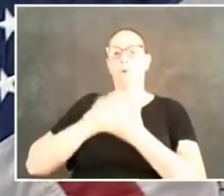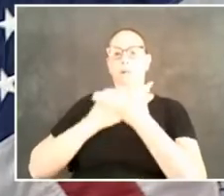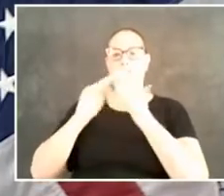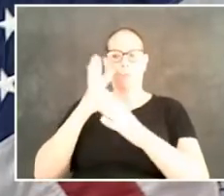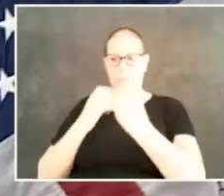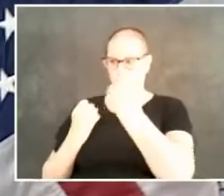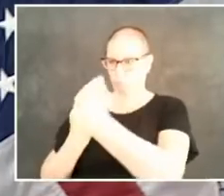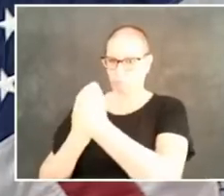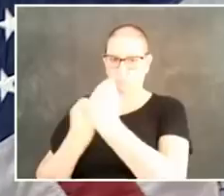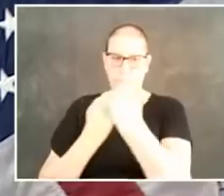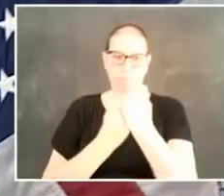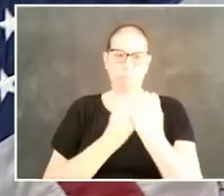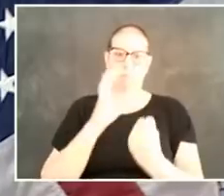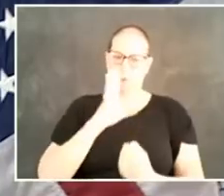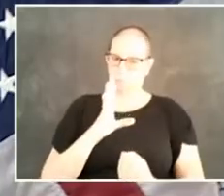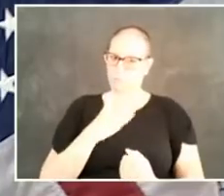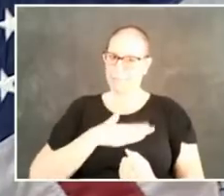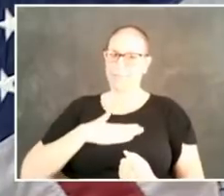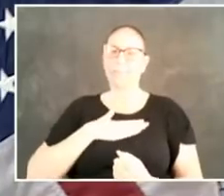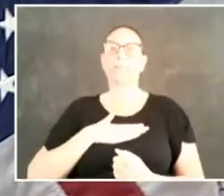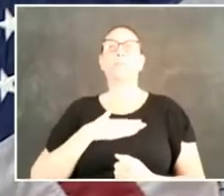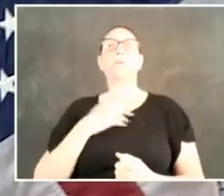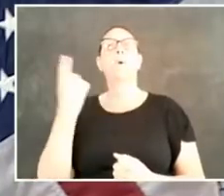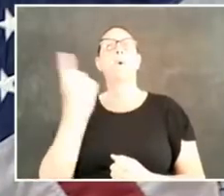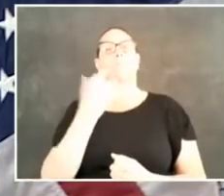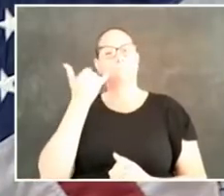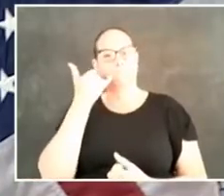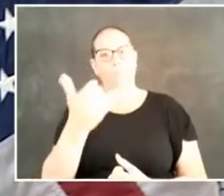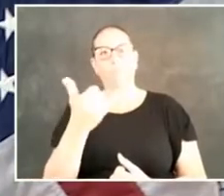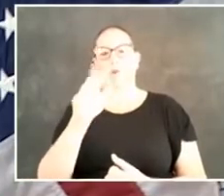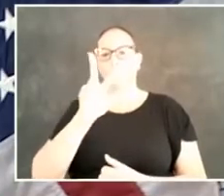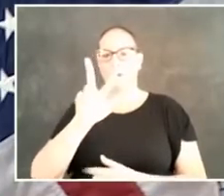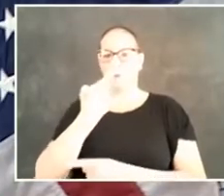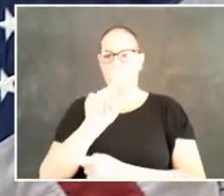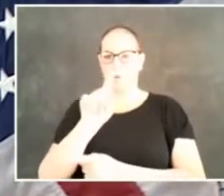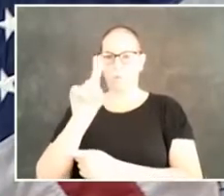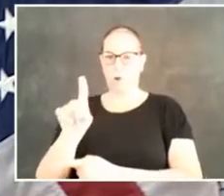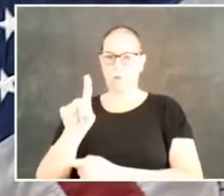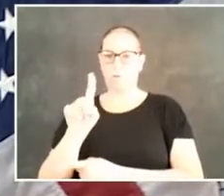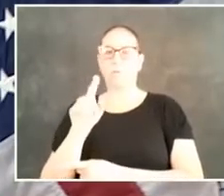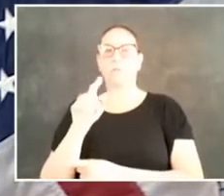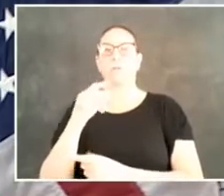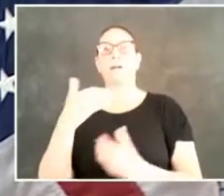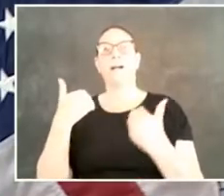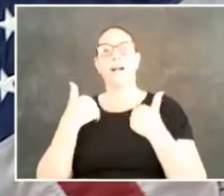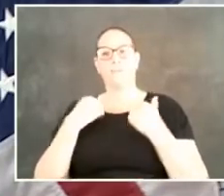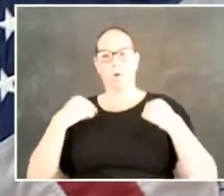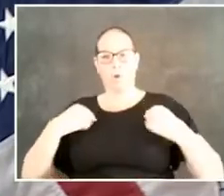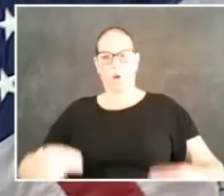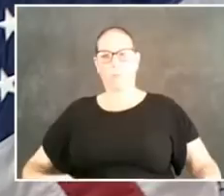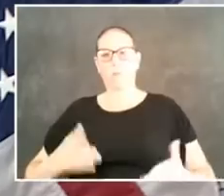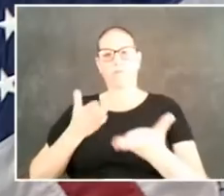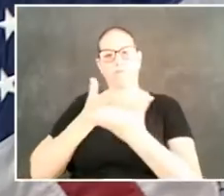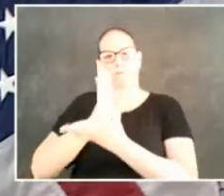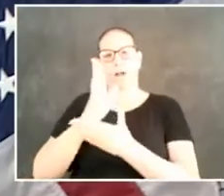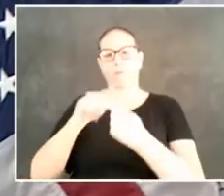311. So great question. We will be making sure to get information on that out as the restart really does